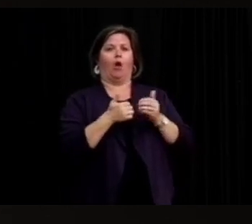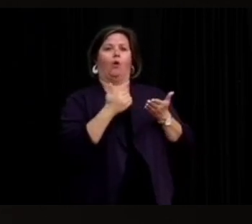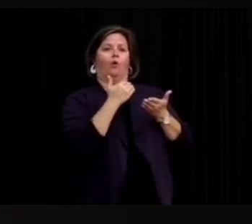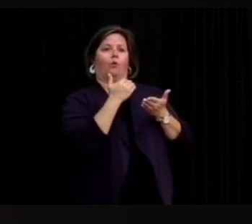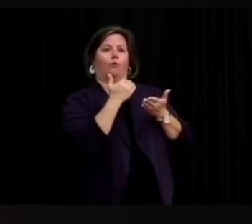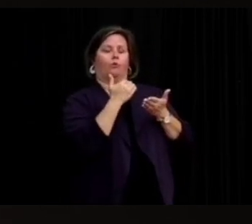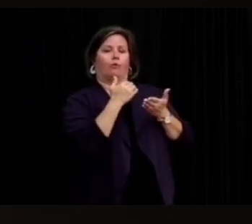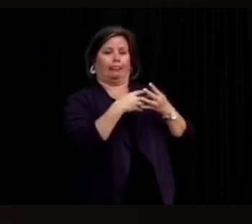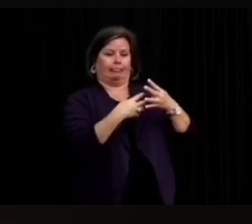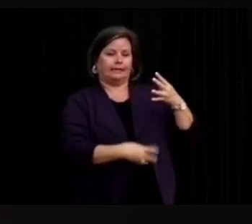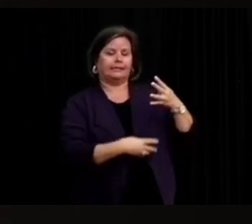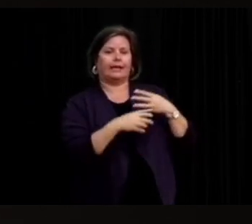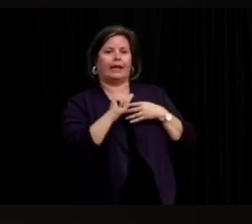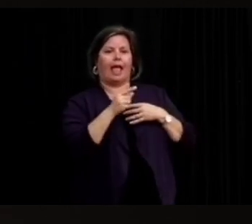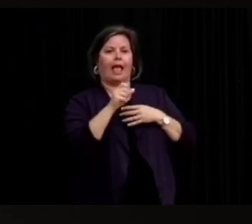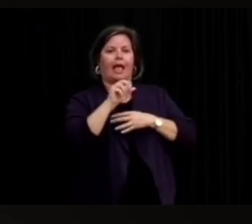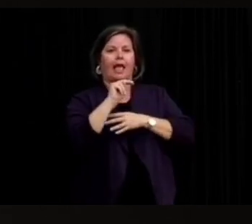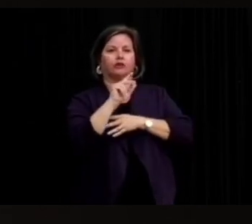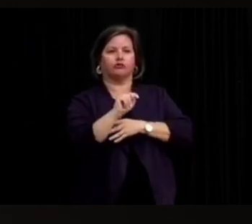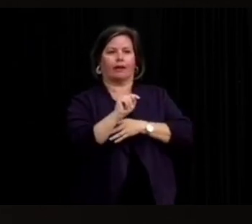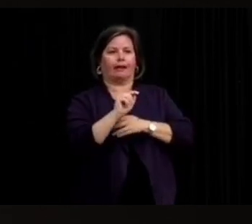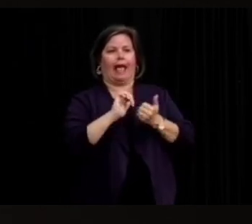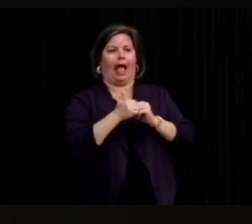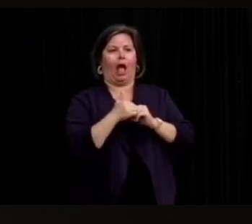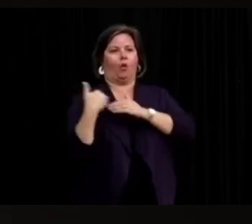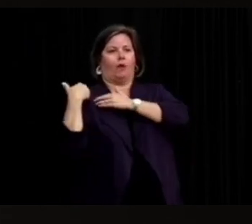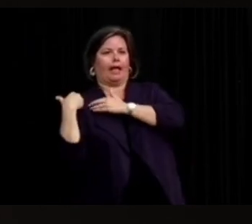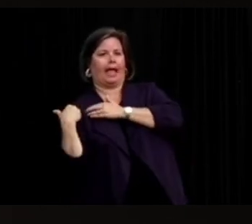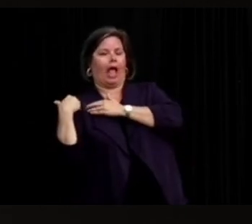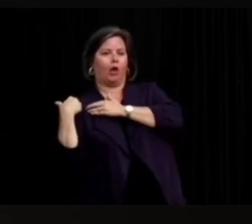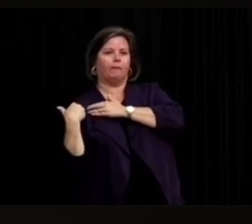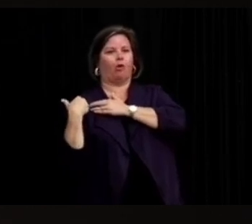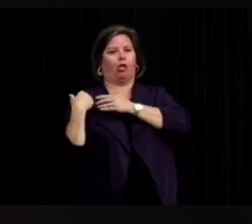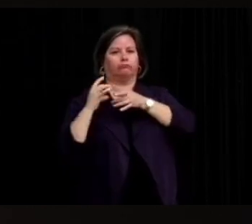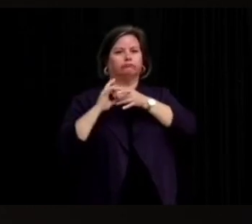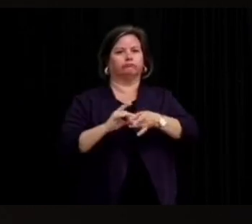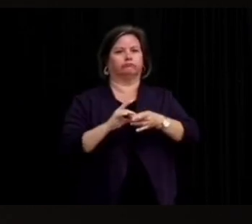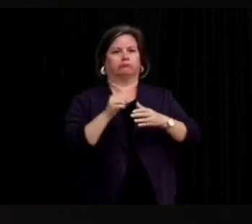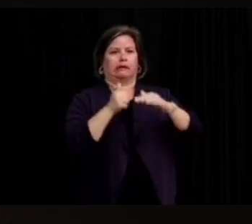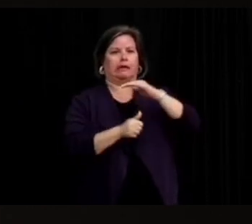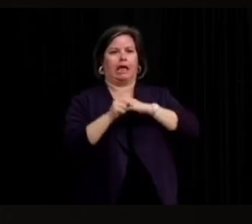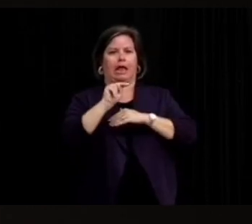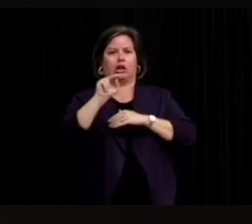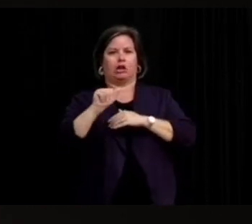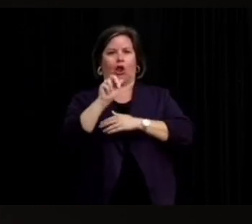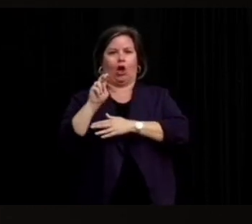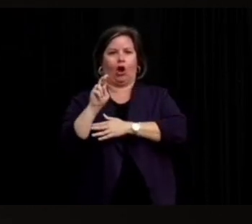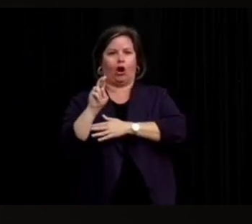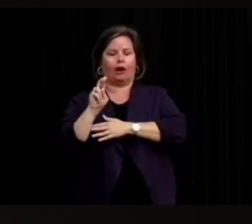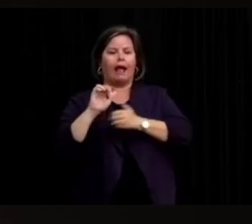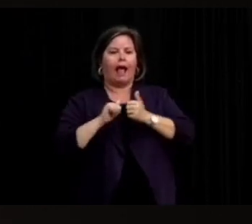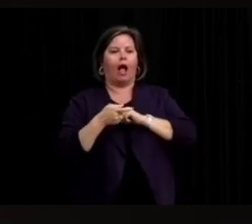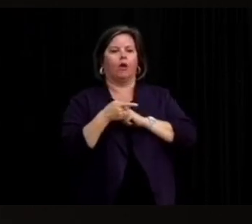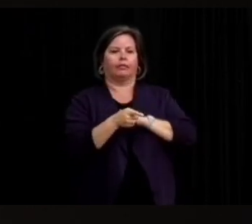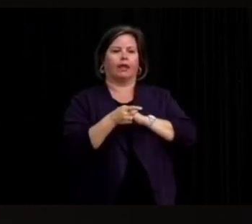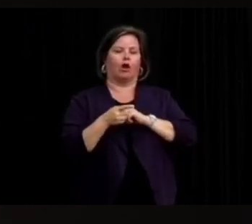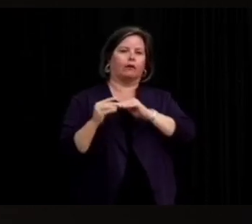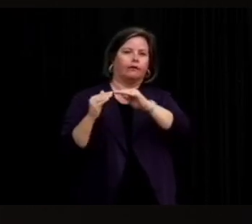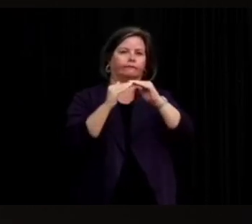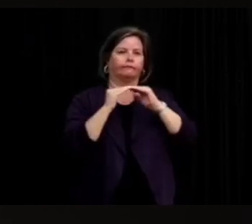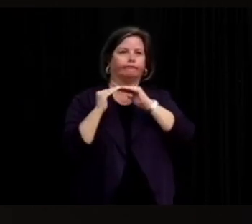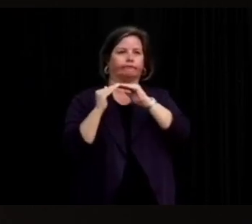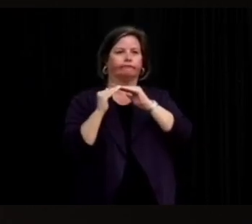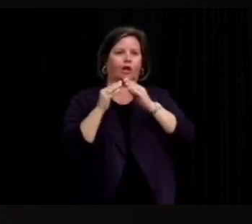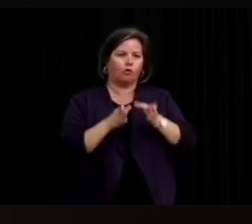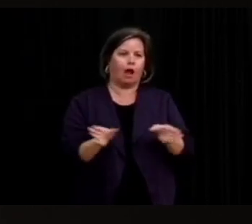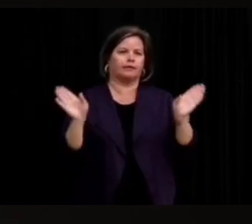NAR to make sure that they're representing a property equitably and fairly across the board.